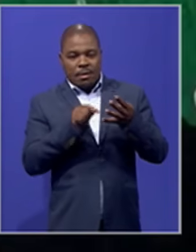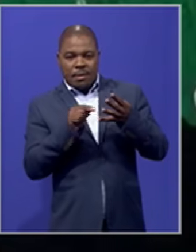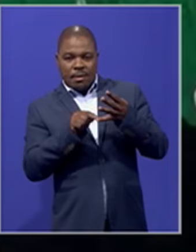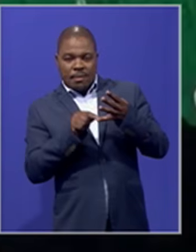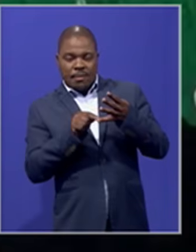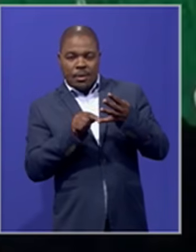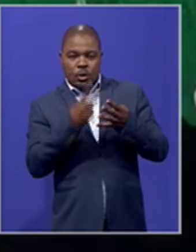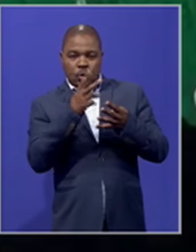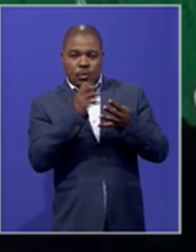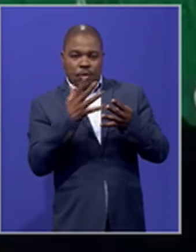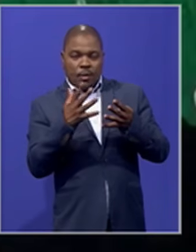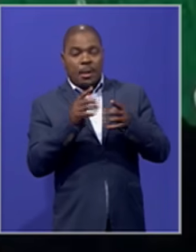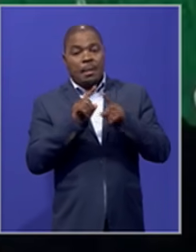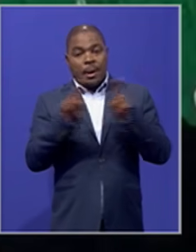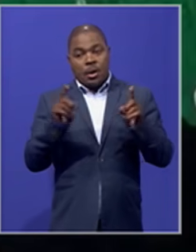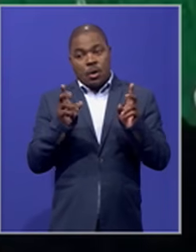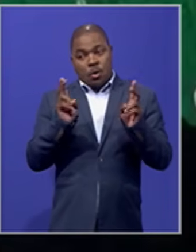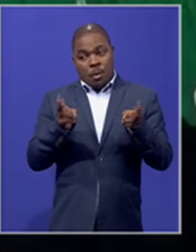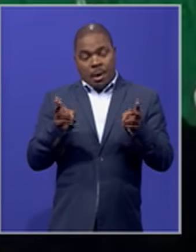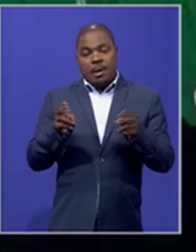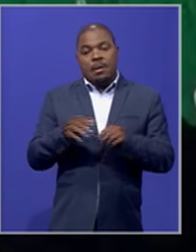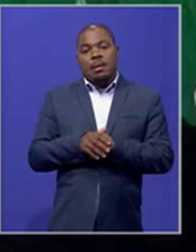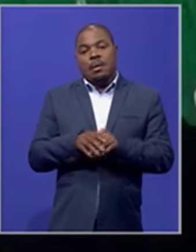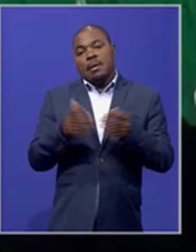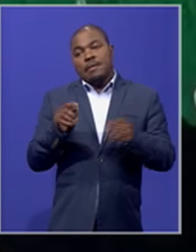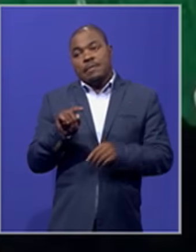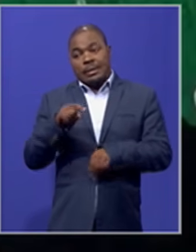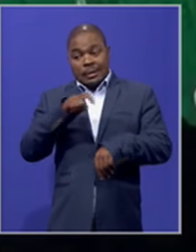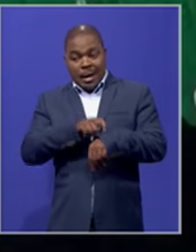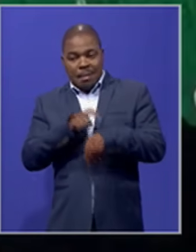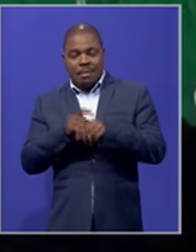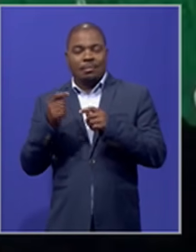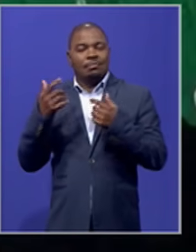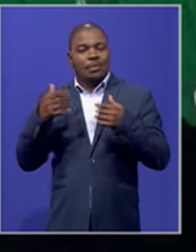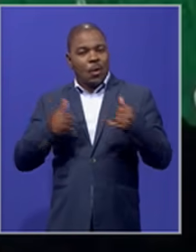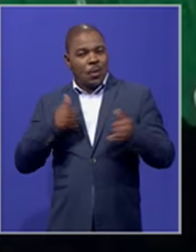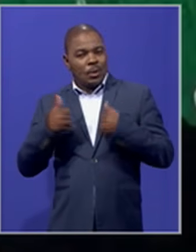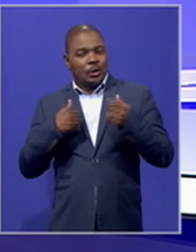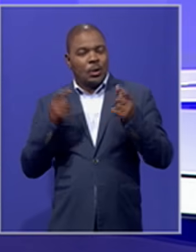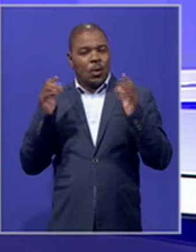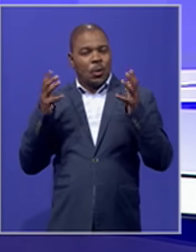there's normally uptake in employment figures over the festive season.